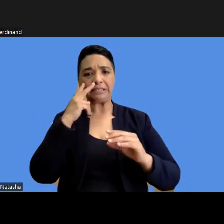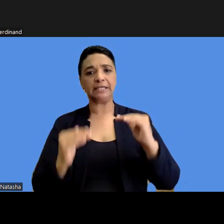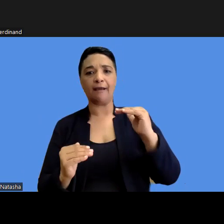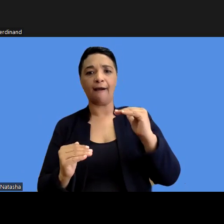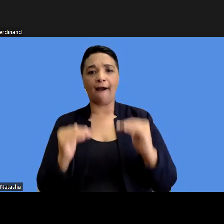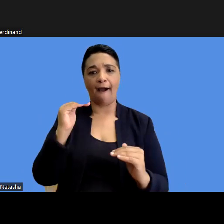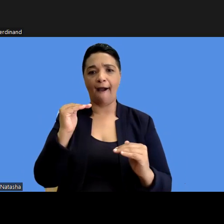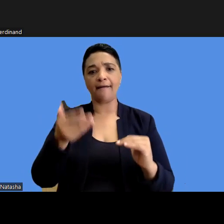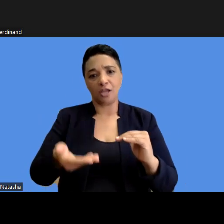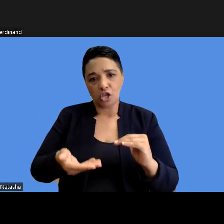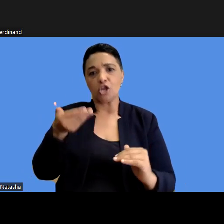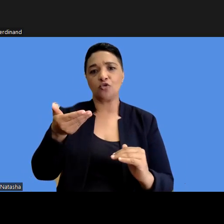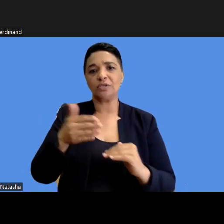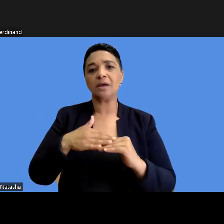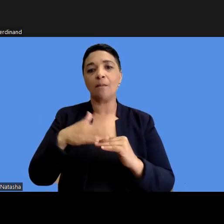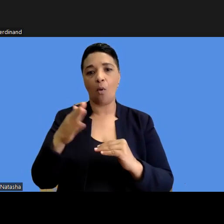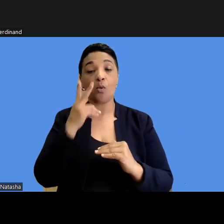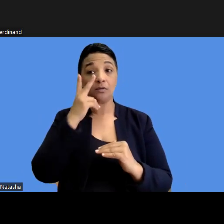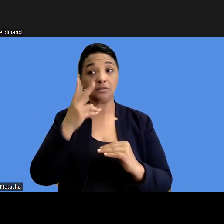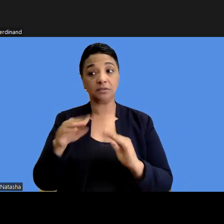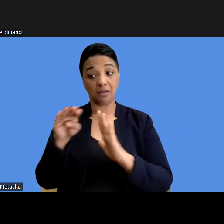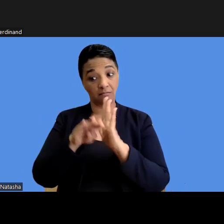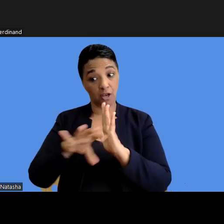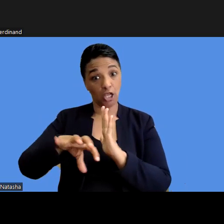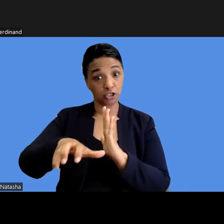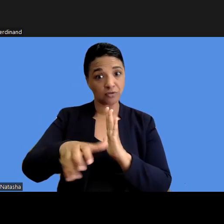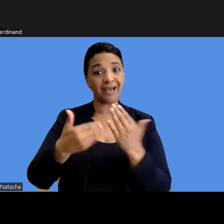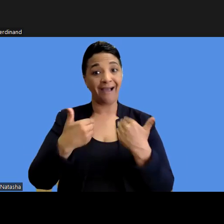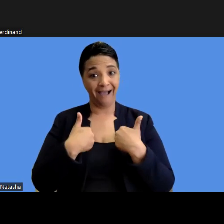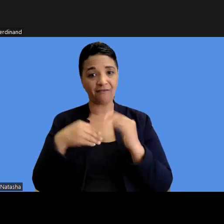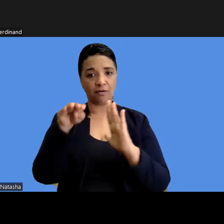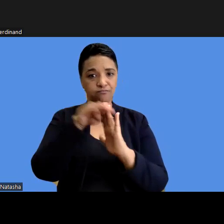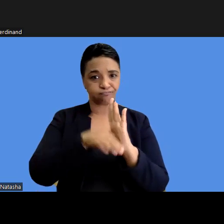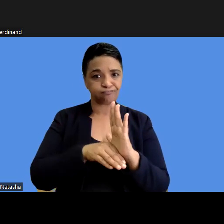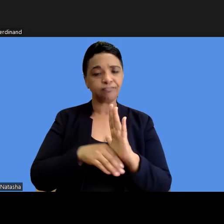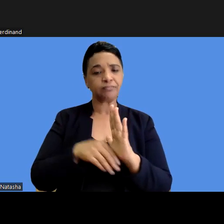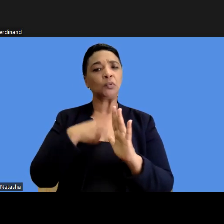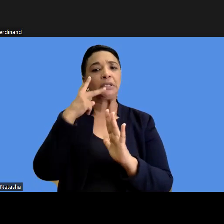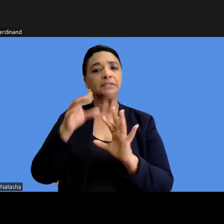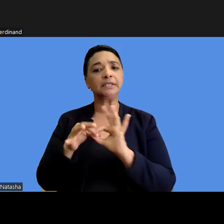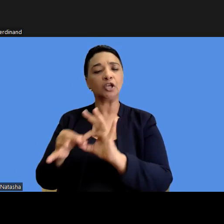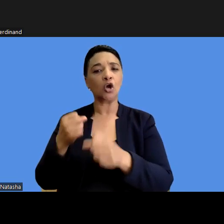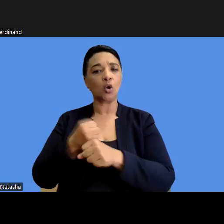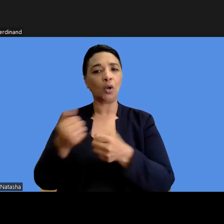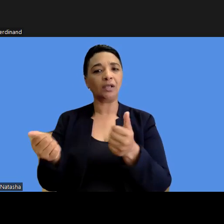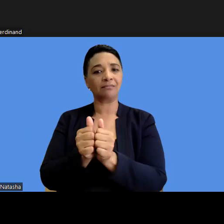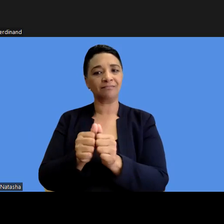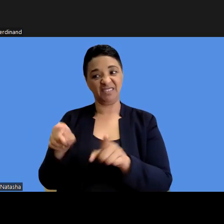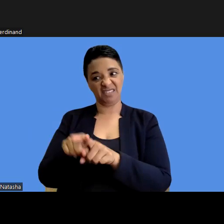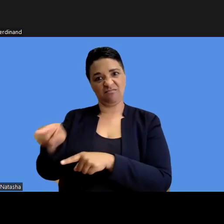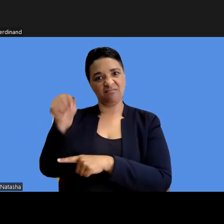the list of countries that group exists, and then we had a colleague from Afghanistan with us today as